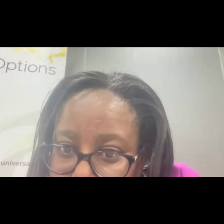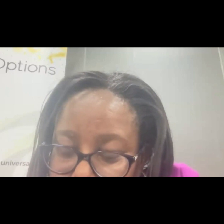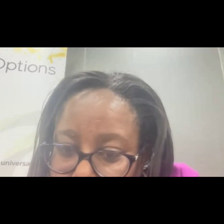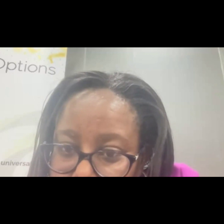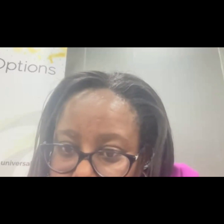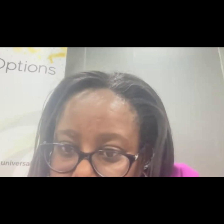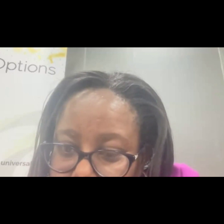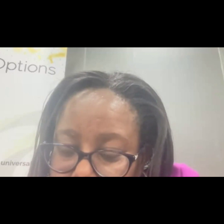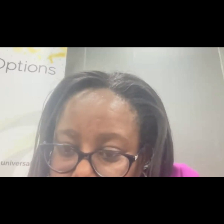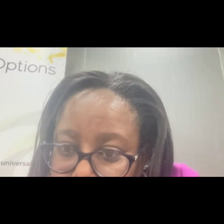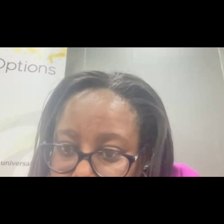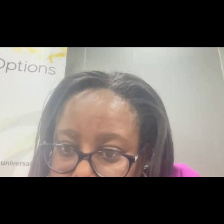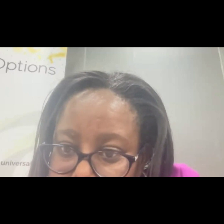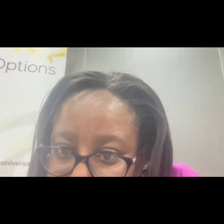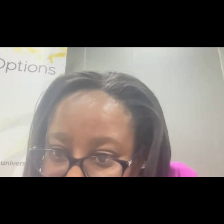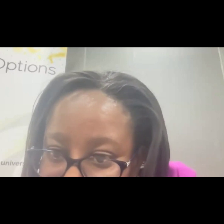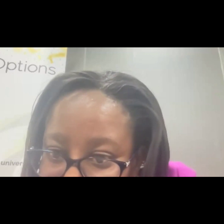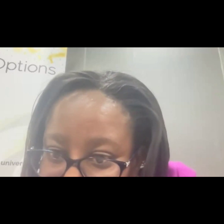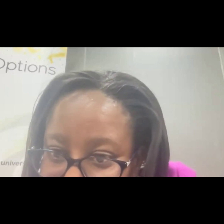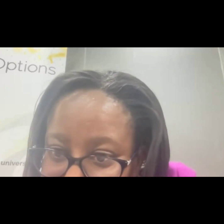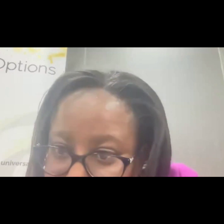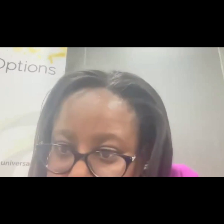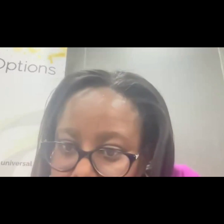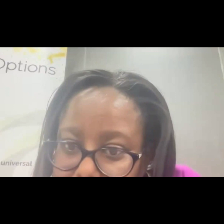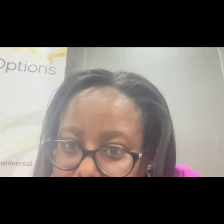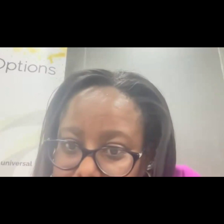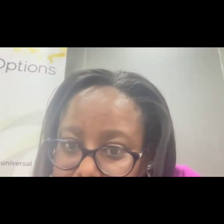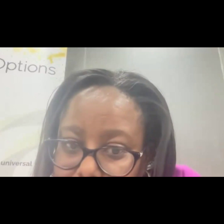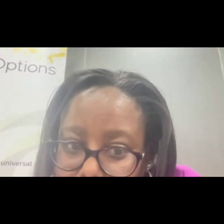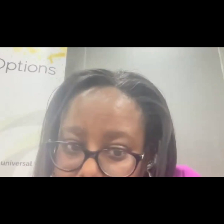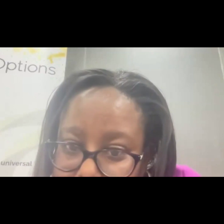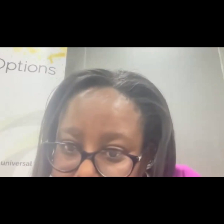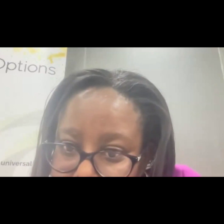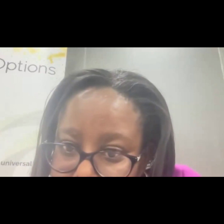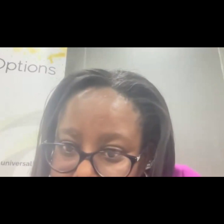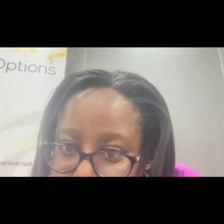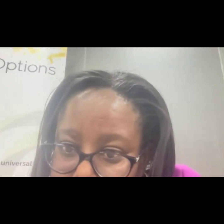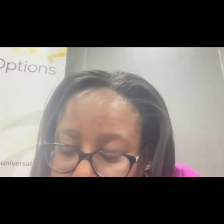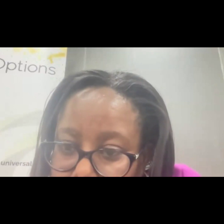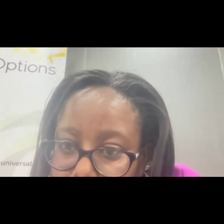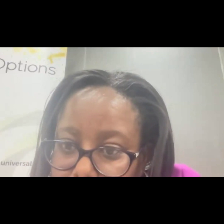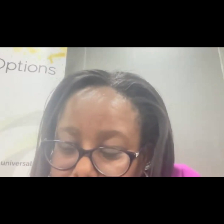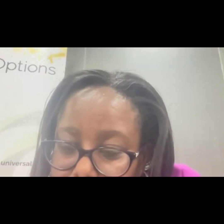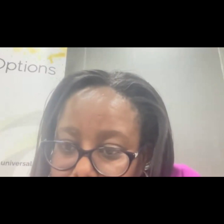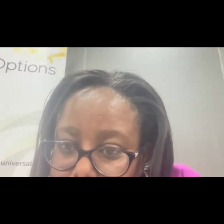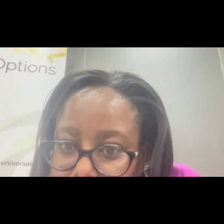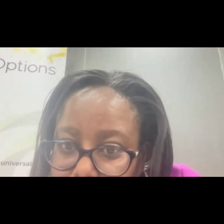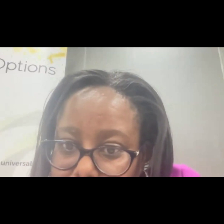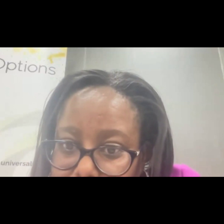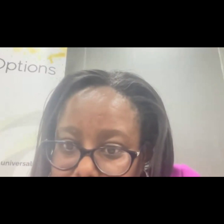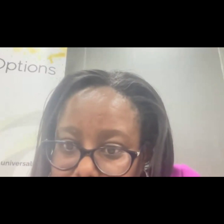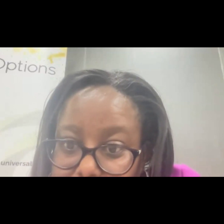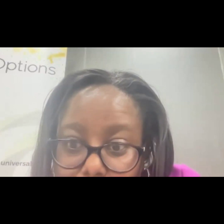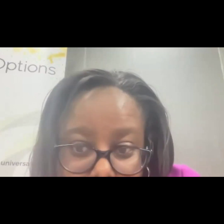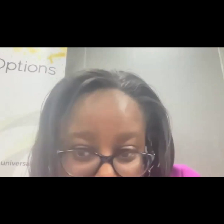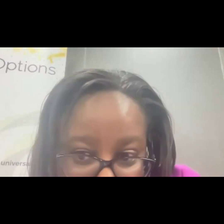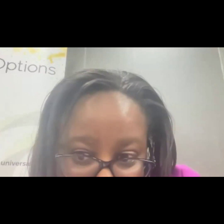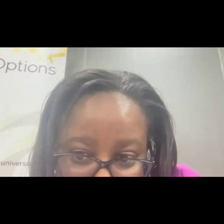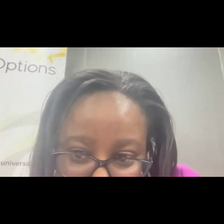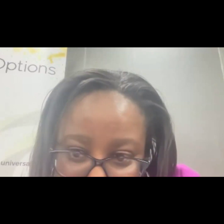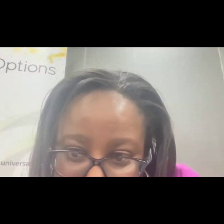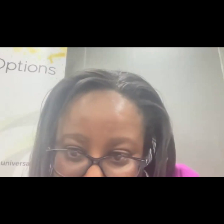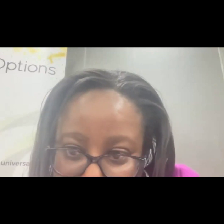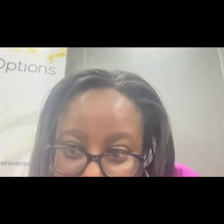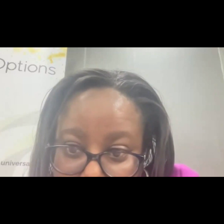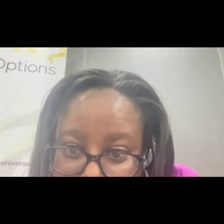then he goes on to say, in addition to classroom-based activities, we have engaged with parents and community members to address